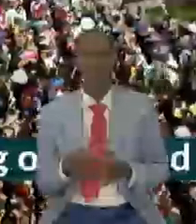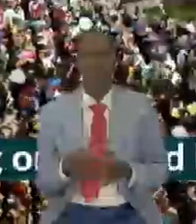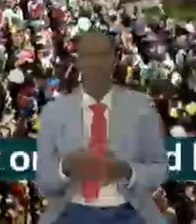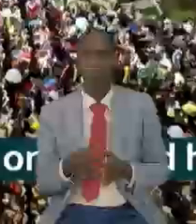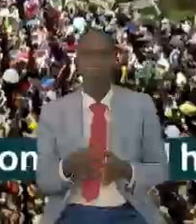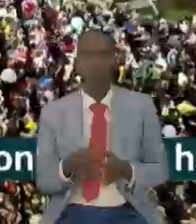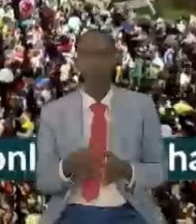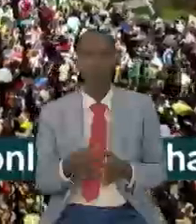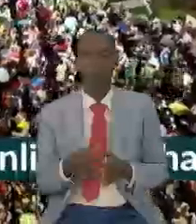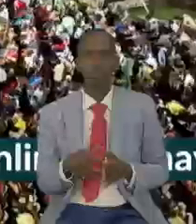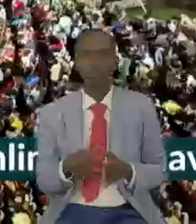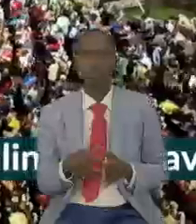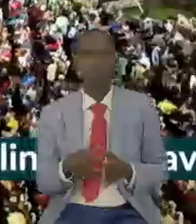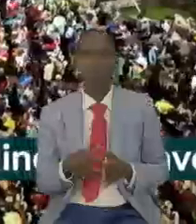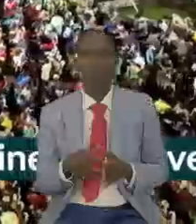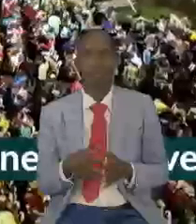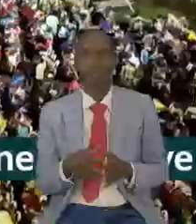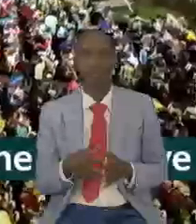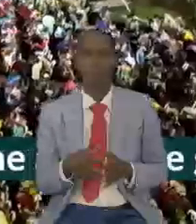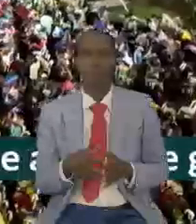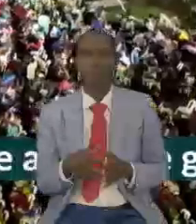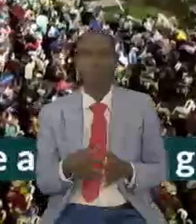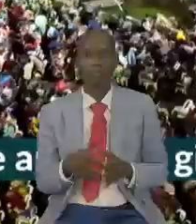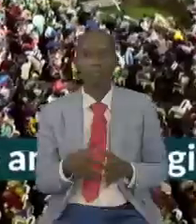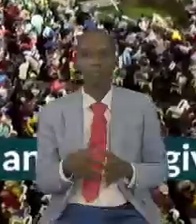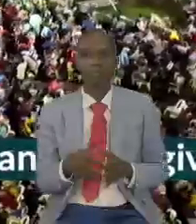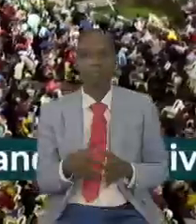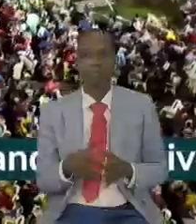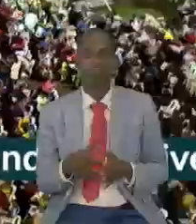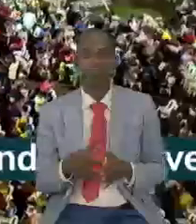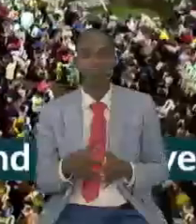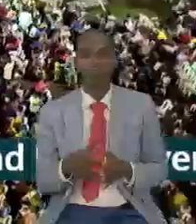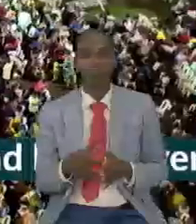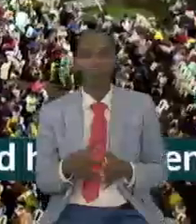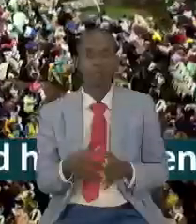quickly. That's why the pastor came to Bori, sacrificially.